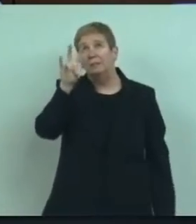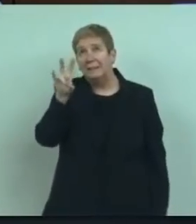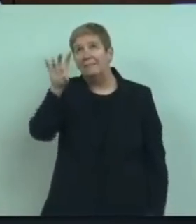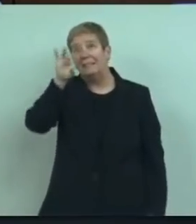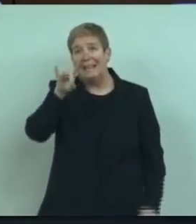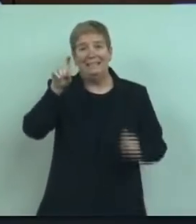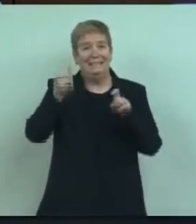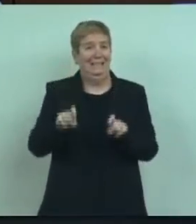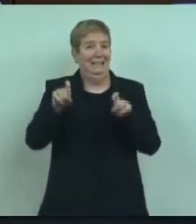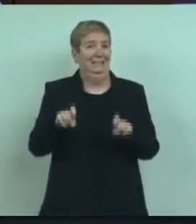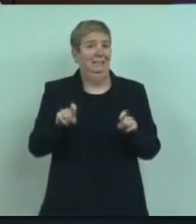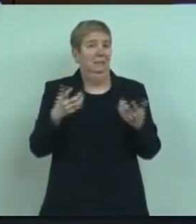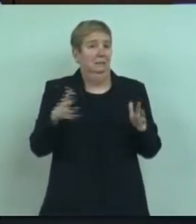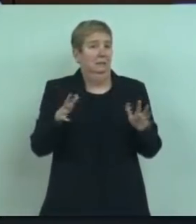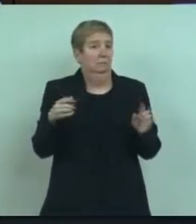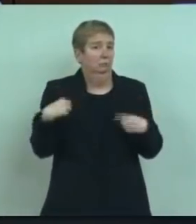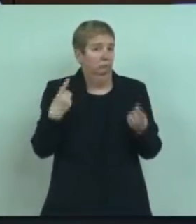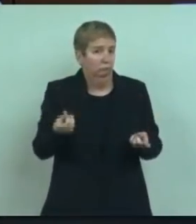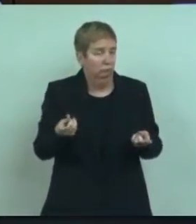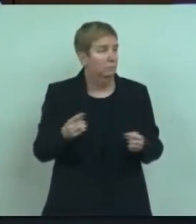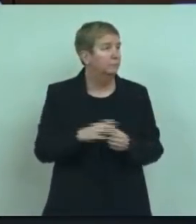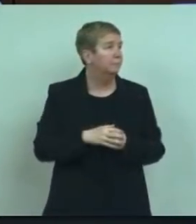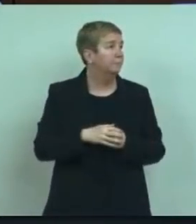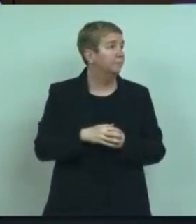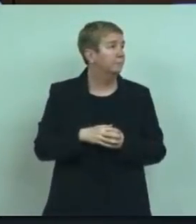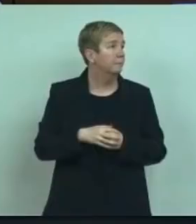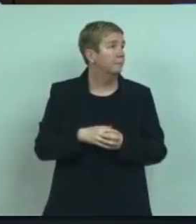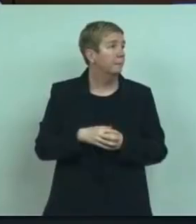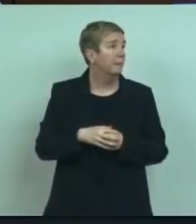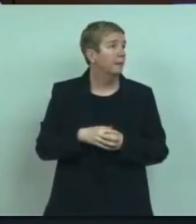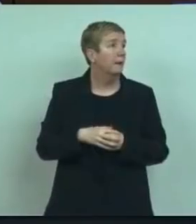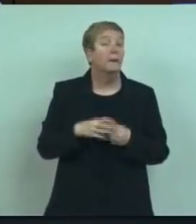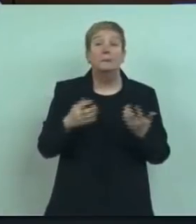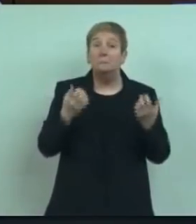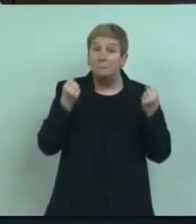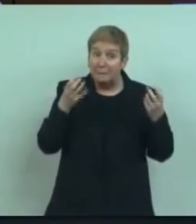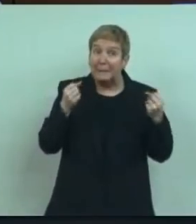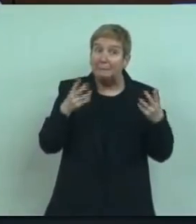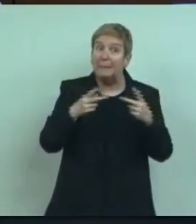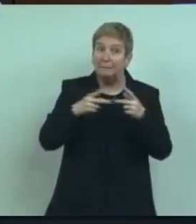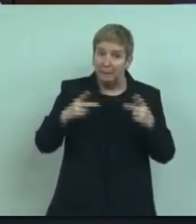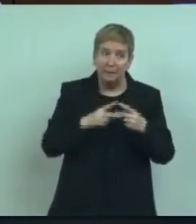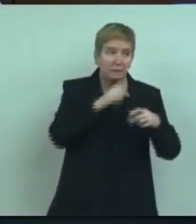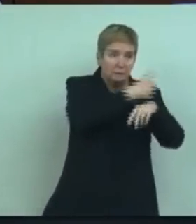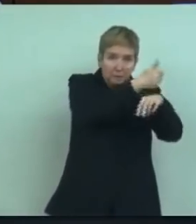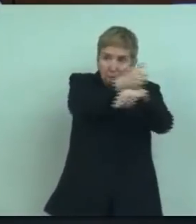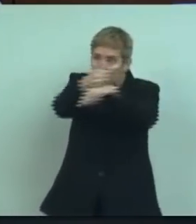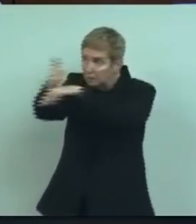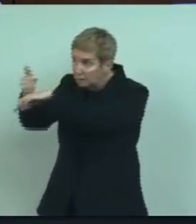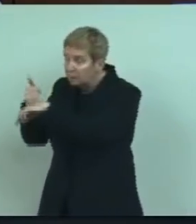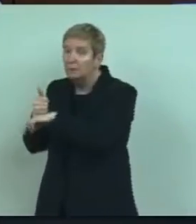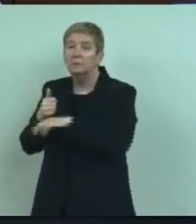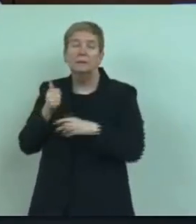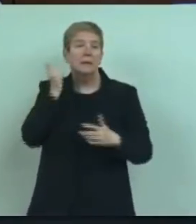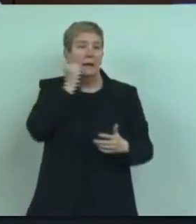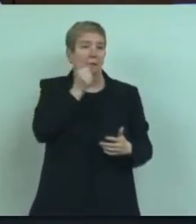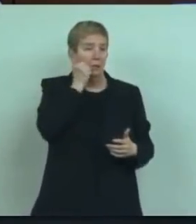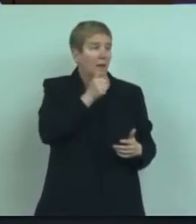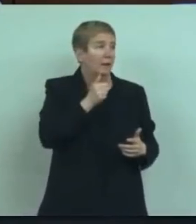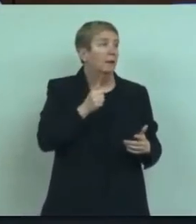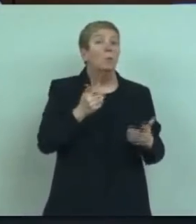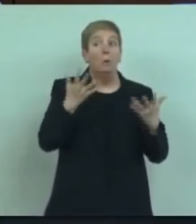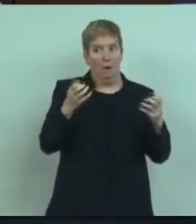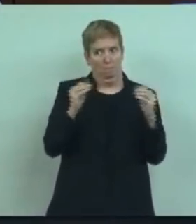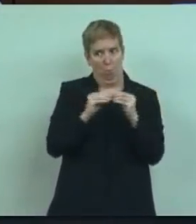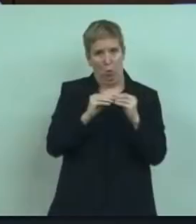14,778 tests, and that we have multiple sites up daily, and that we'd like to